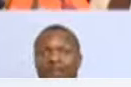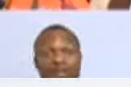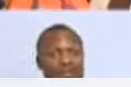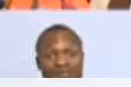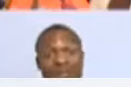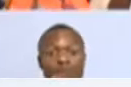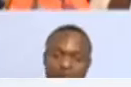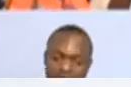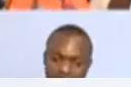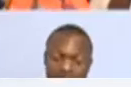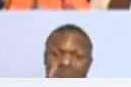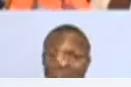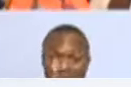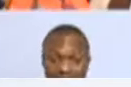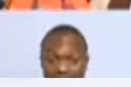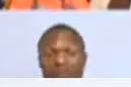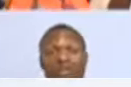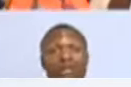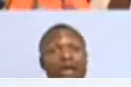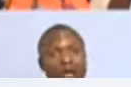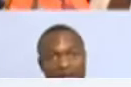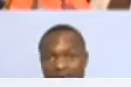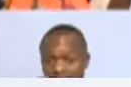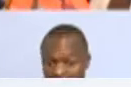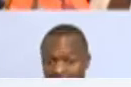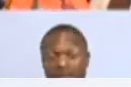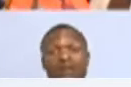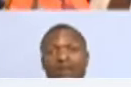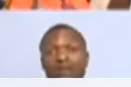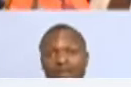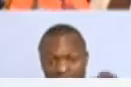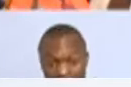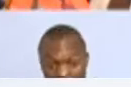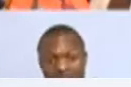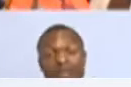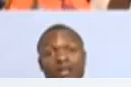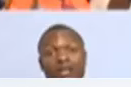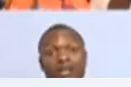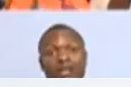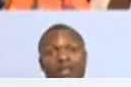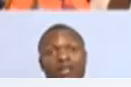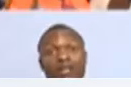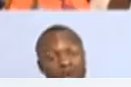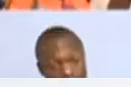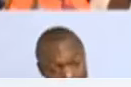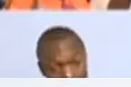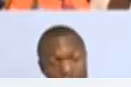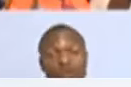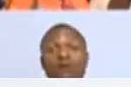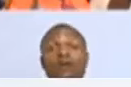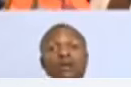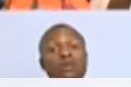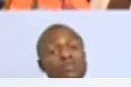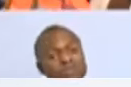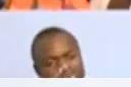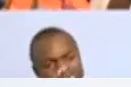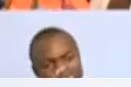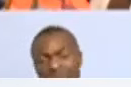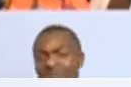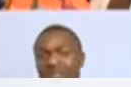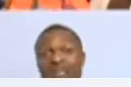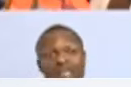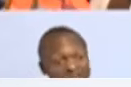Speaker, our natural environment and ecosystems have continued to be under threat. We have witnessed increased incidences